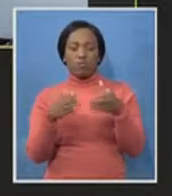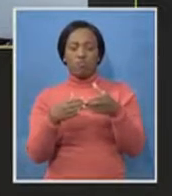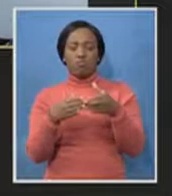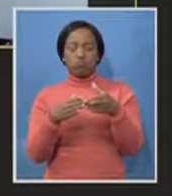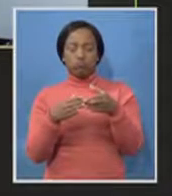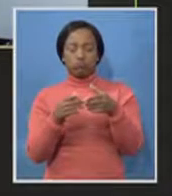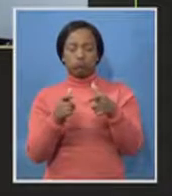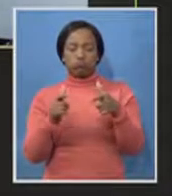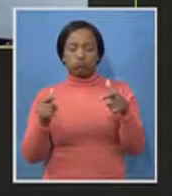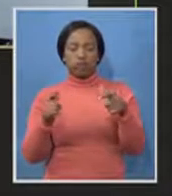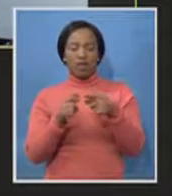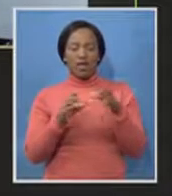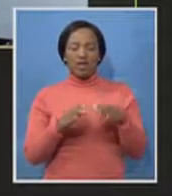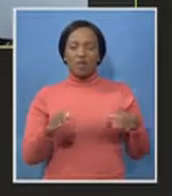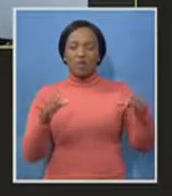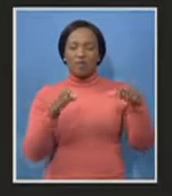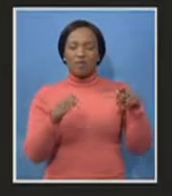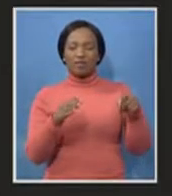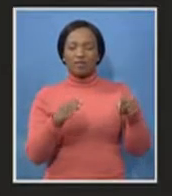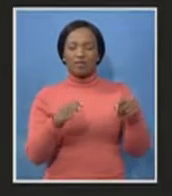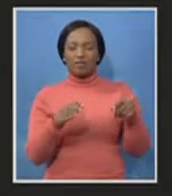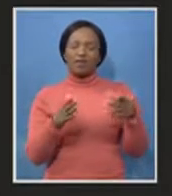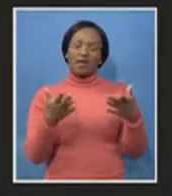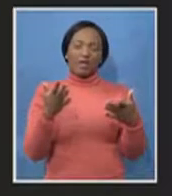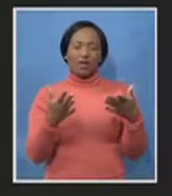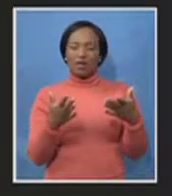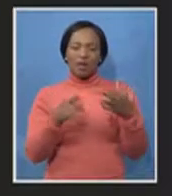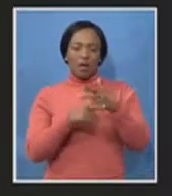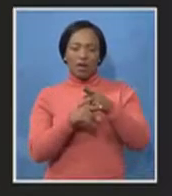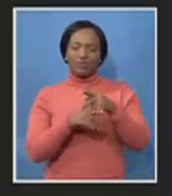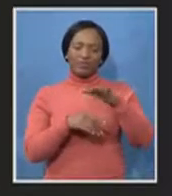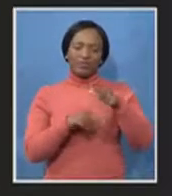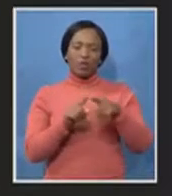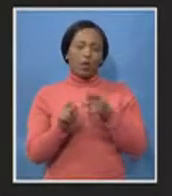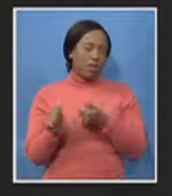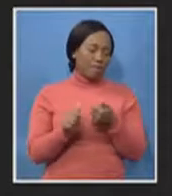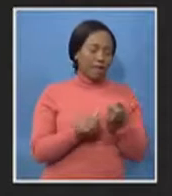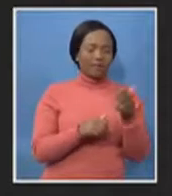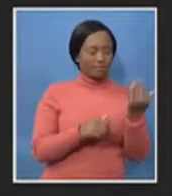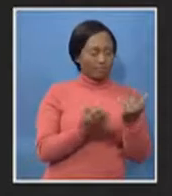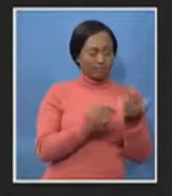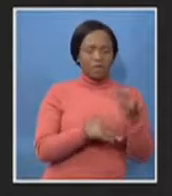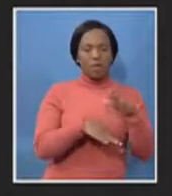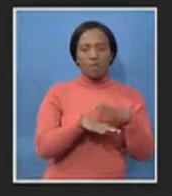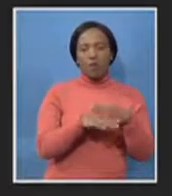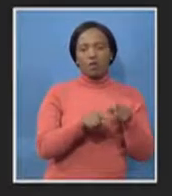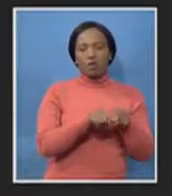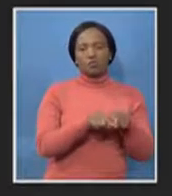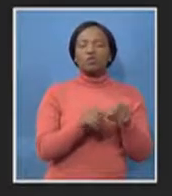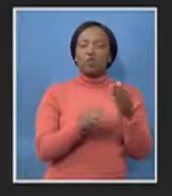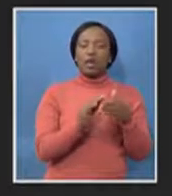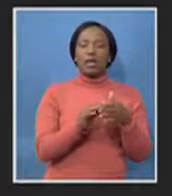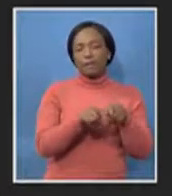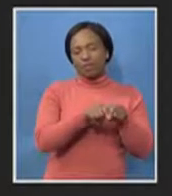fact, counterproductive, because you have to go back and test them all individually. So you end up doing more tests. But pooling is a very useful